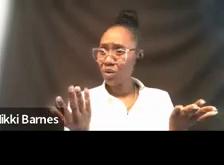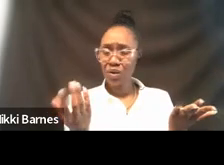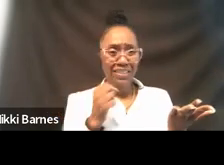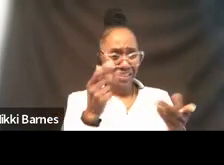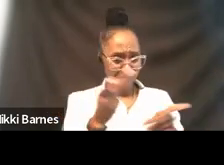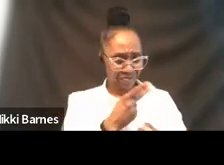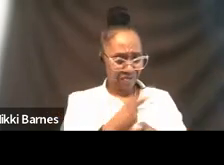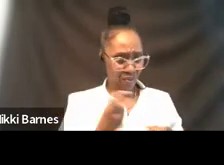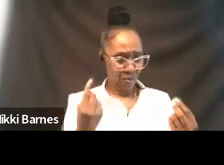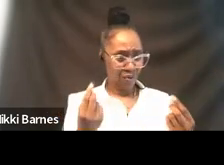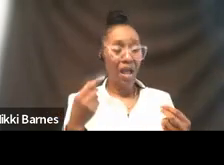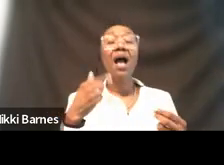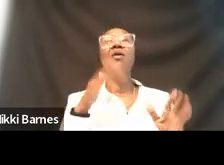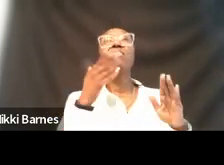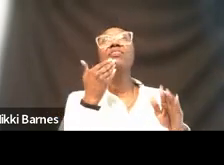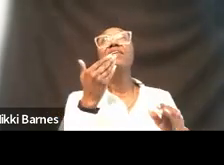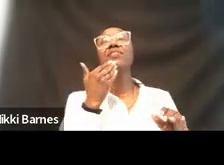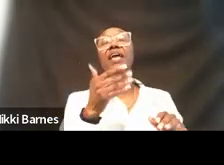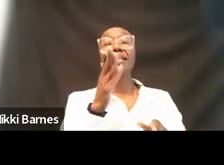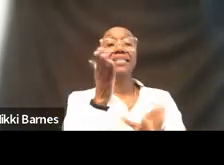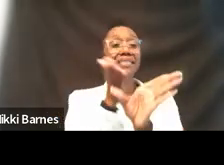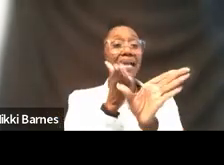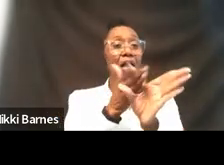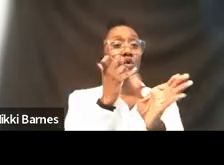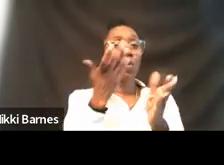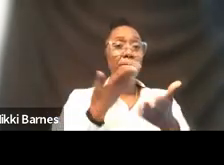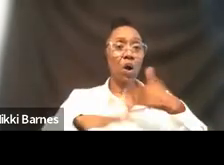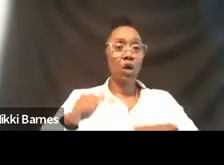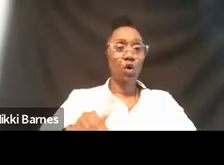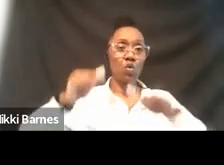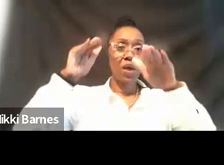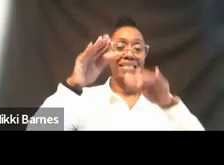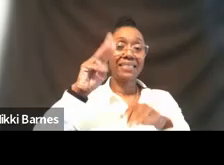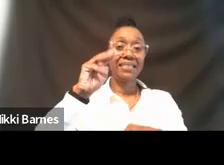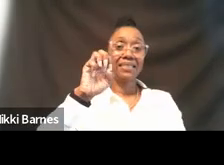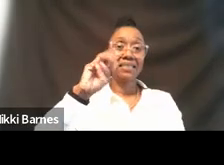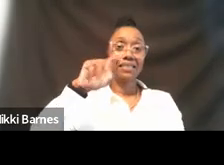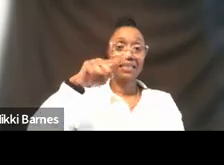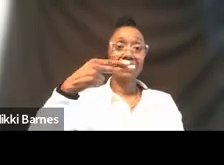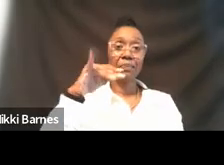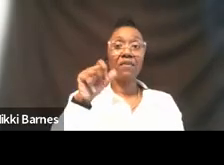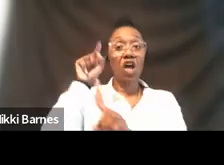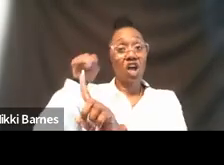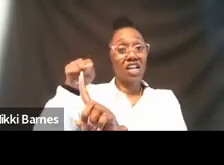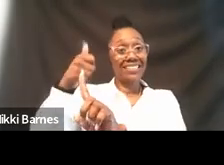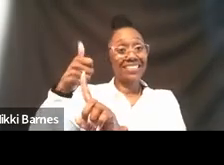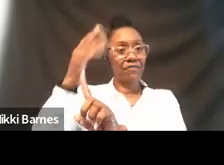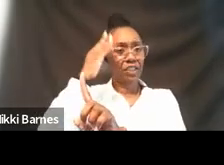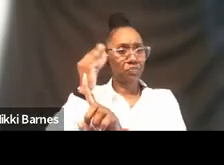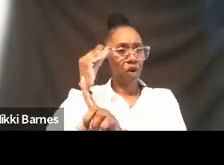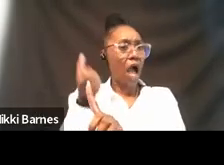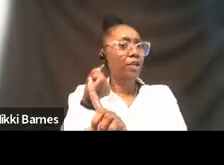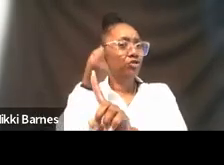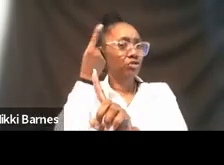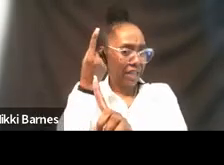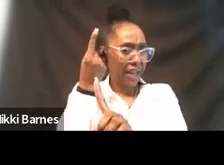had a school psychologist that was born and raised in Memphis, and she understood people and culture. So she had that knowledge that